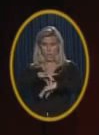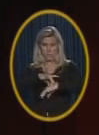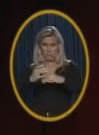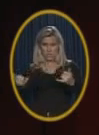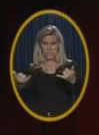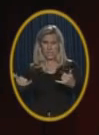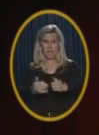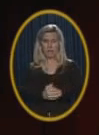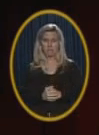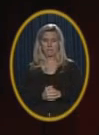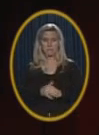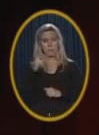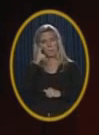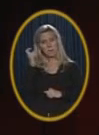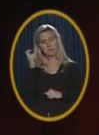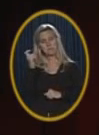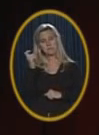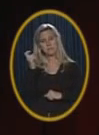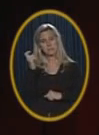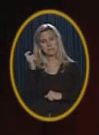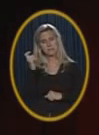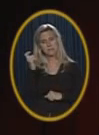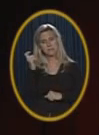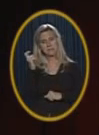today. Because